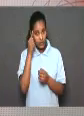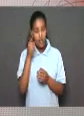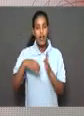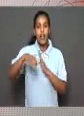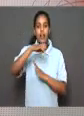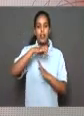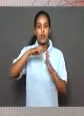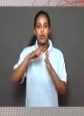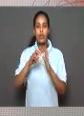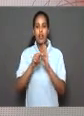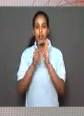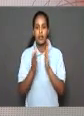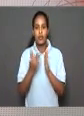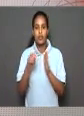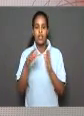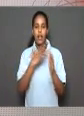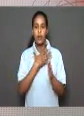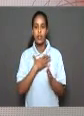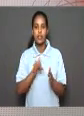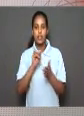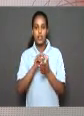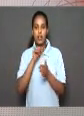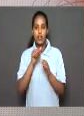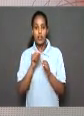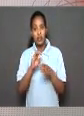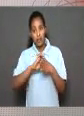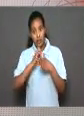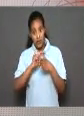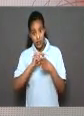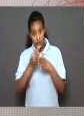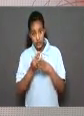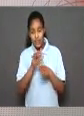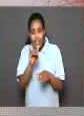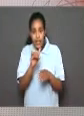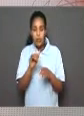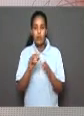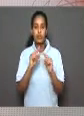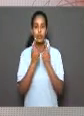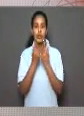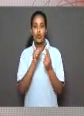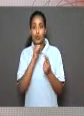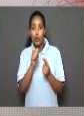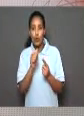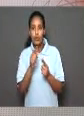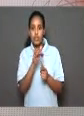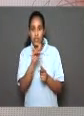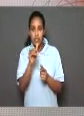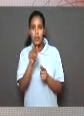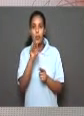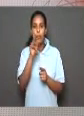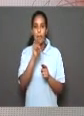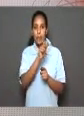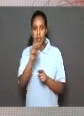the electronegativity of elements that are neither in the same group nor in the